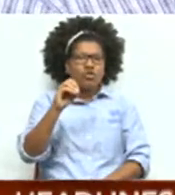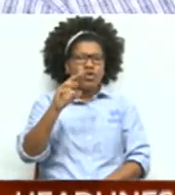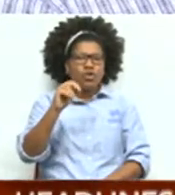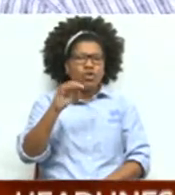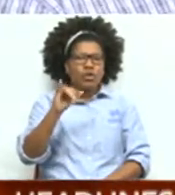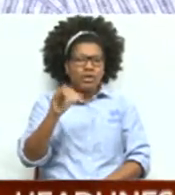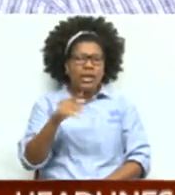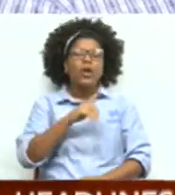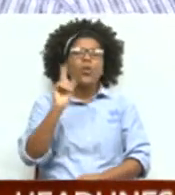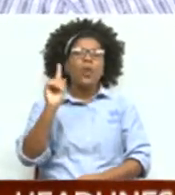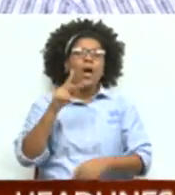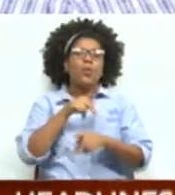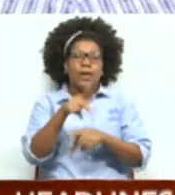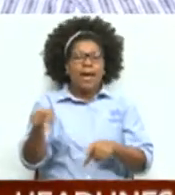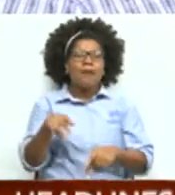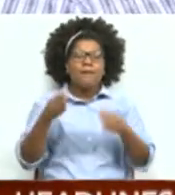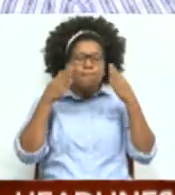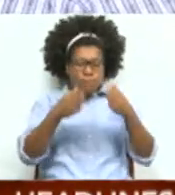traffic management.